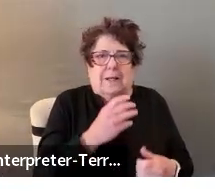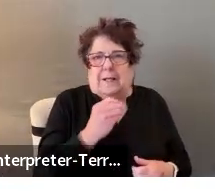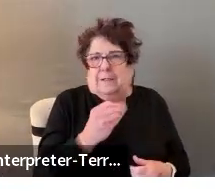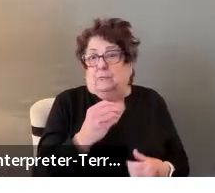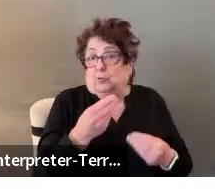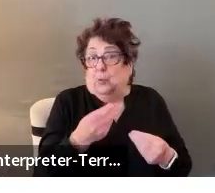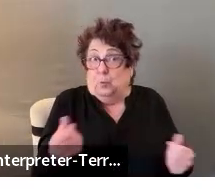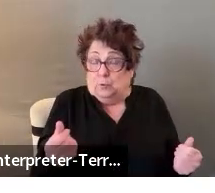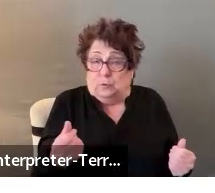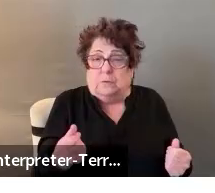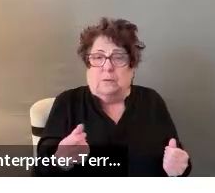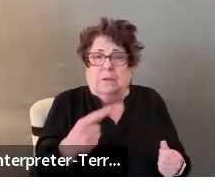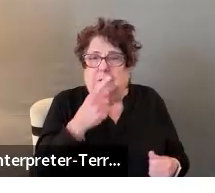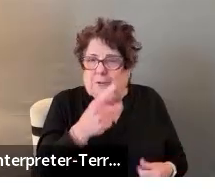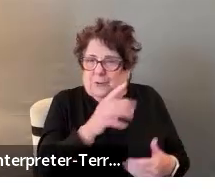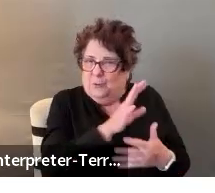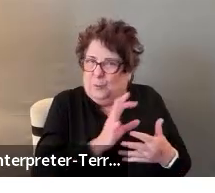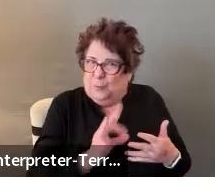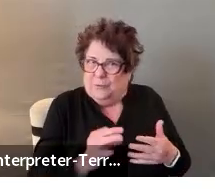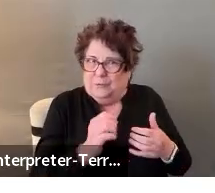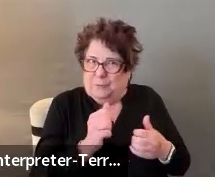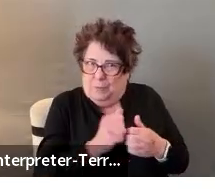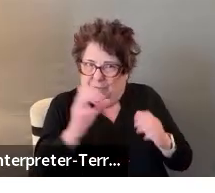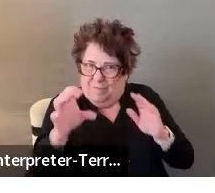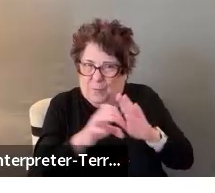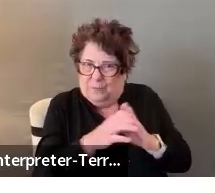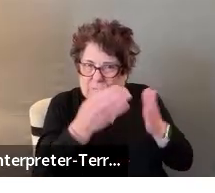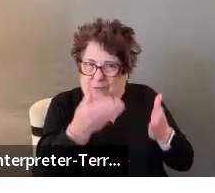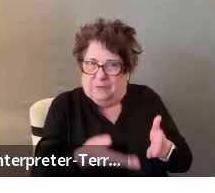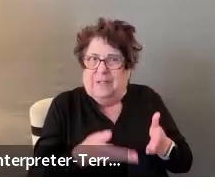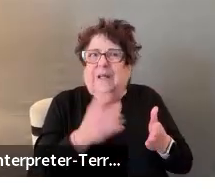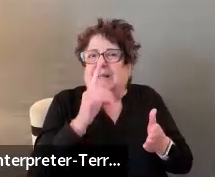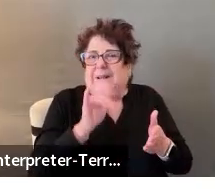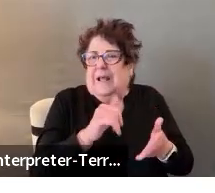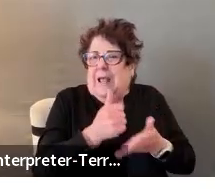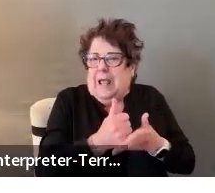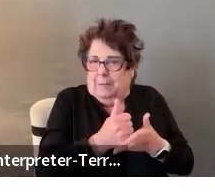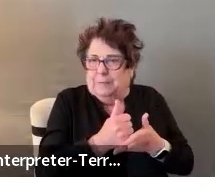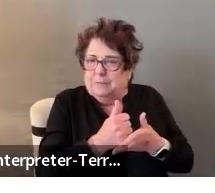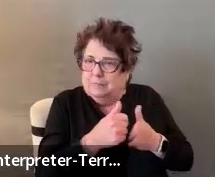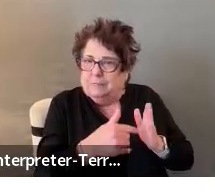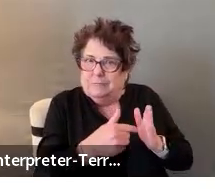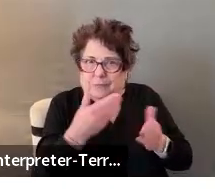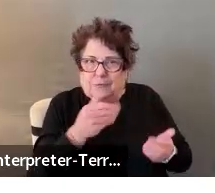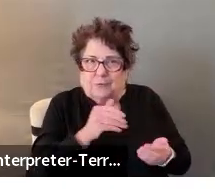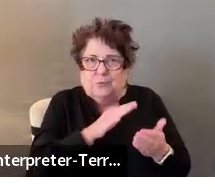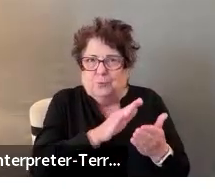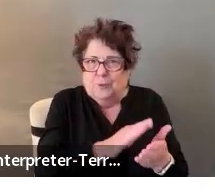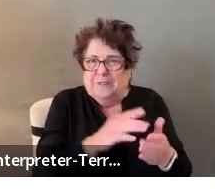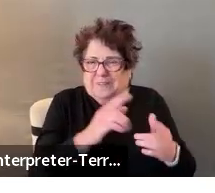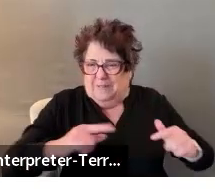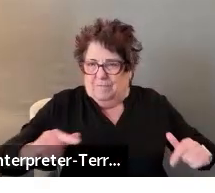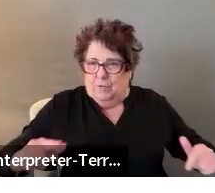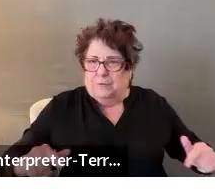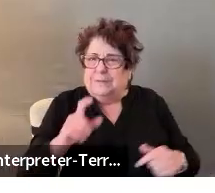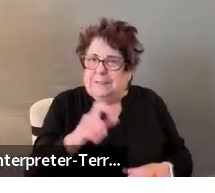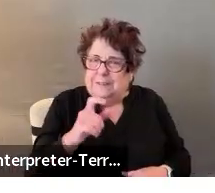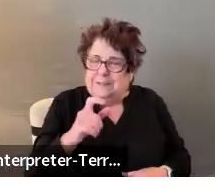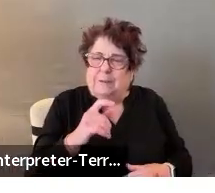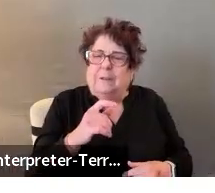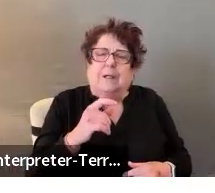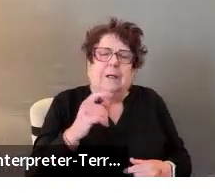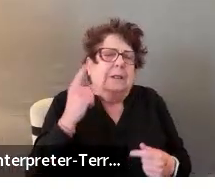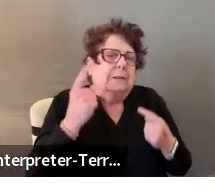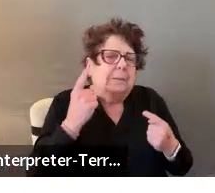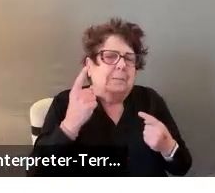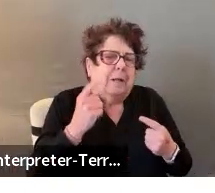photos helps to address diverse needs and educate the consumer. Also, consider presenting simple solutions to